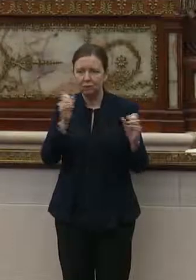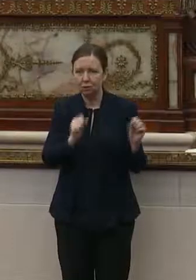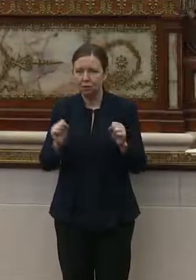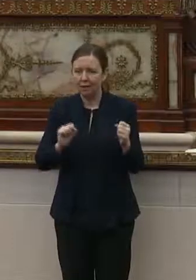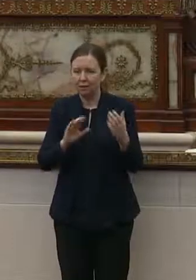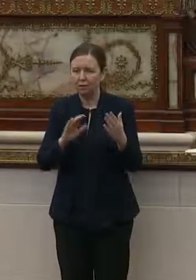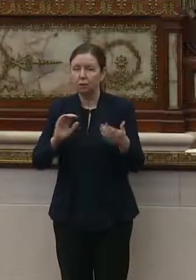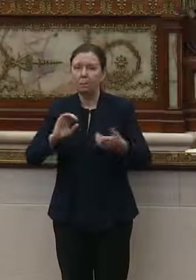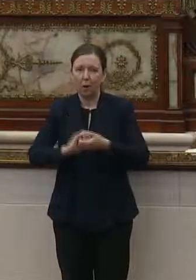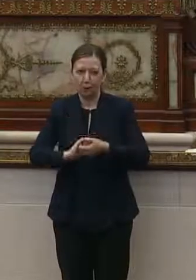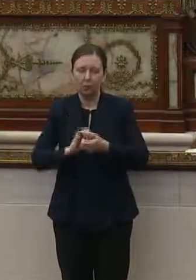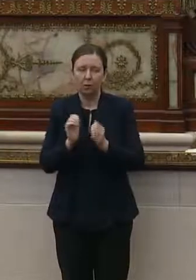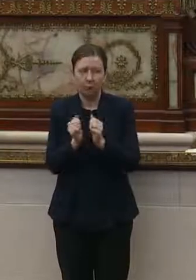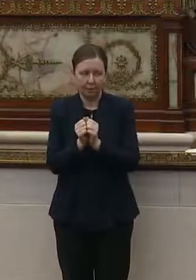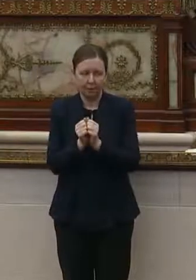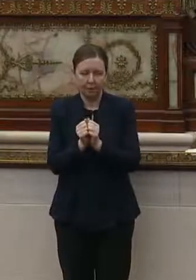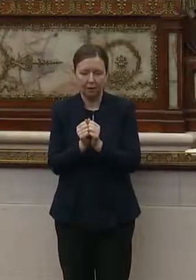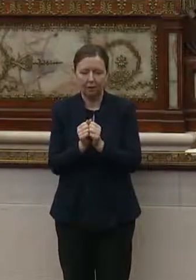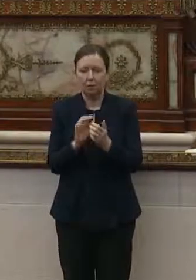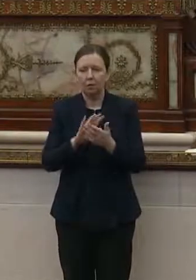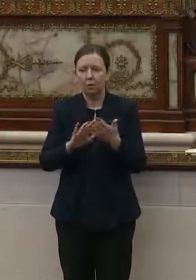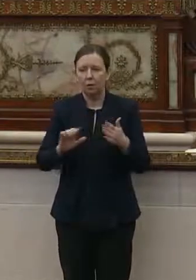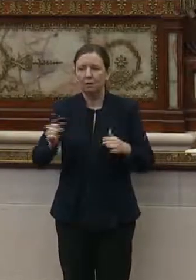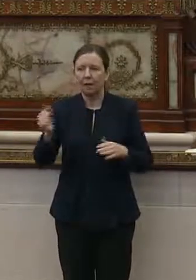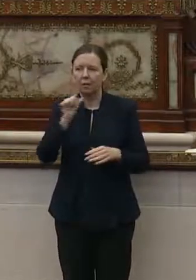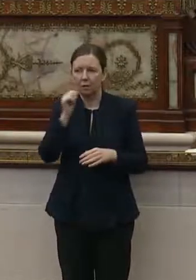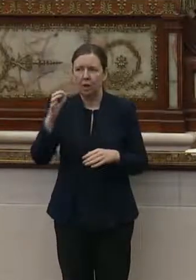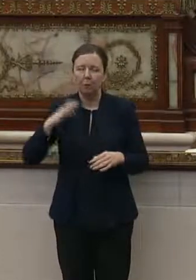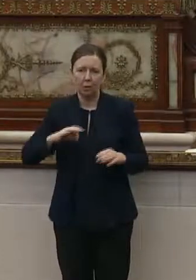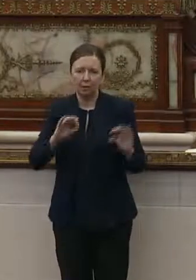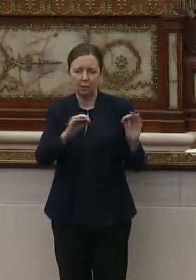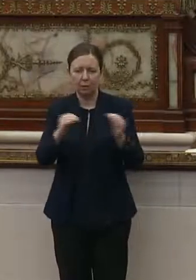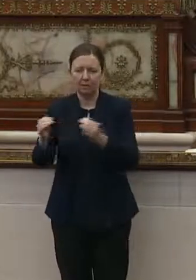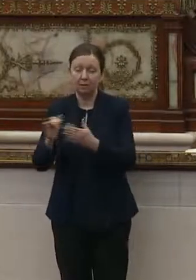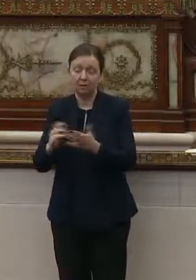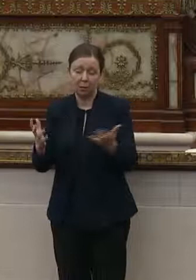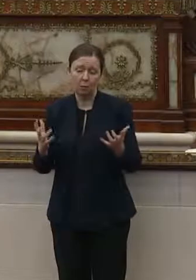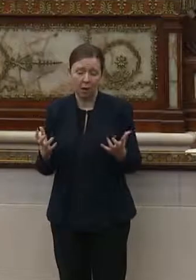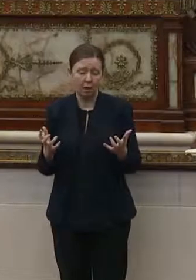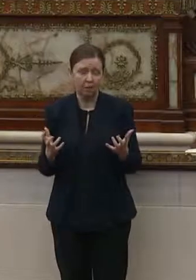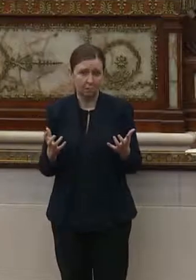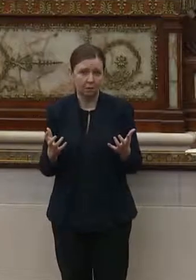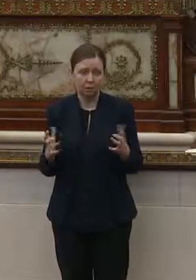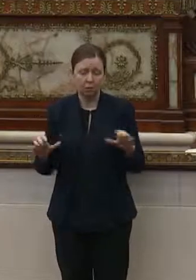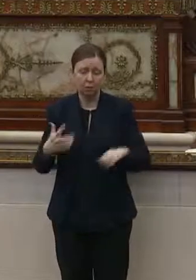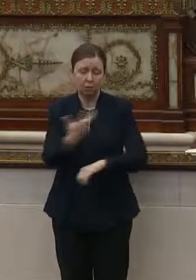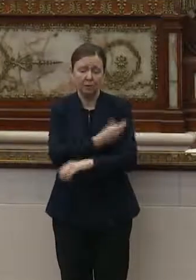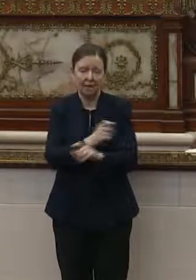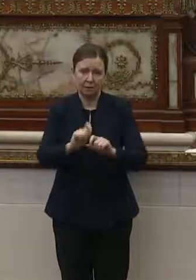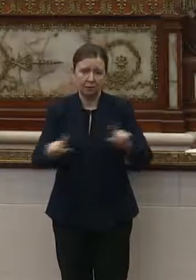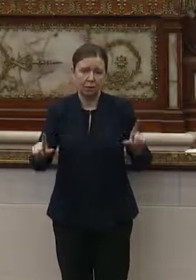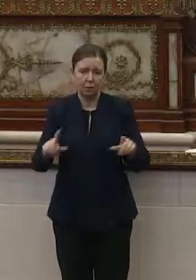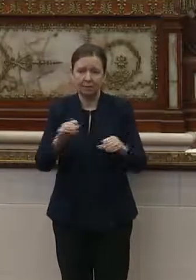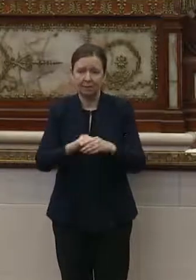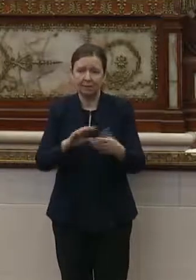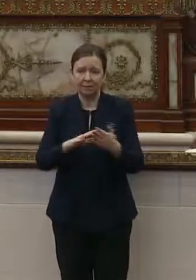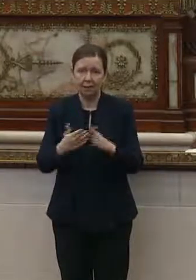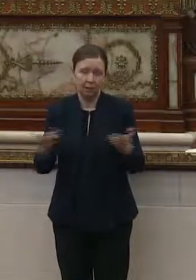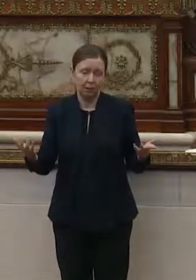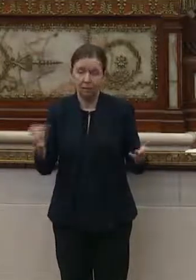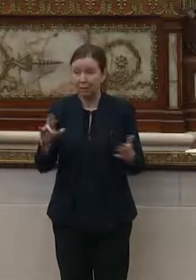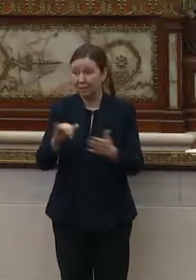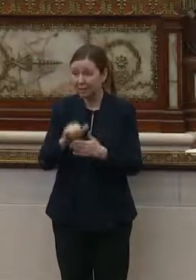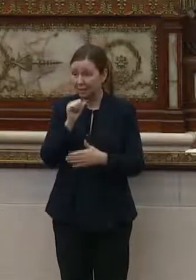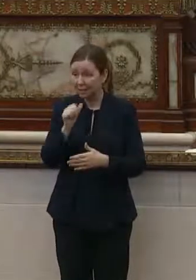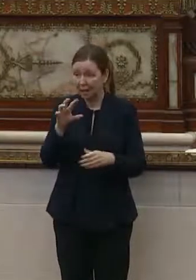to partner with those other nonprofit organizations that we're going to be doing vaccine rollouts inside the communities? Or is that